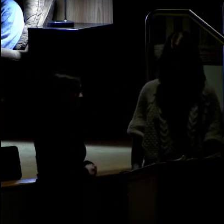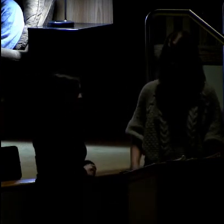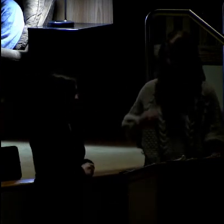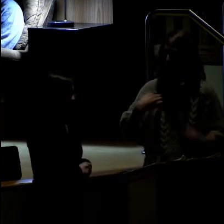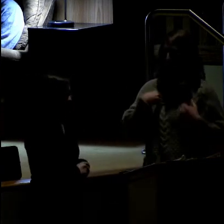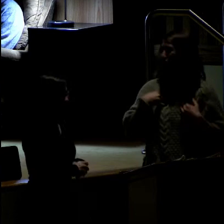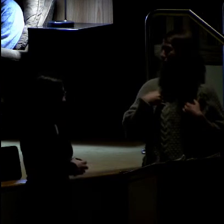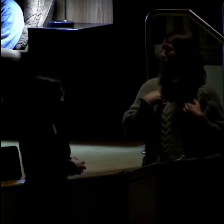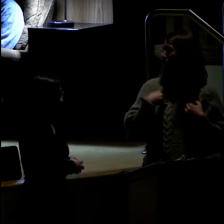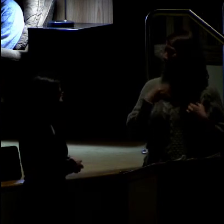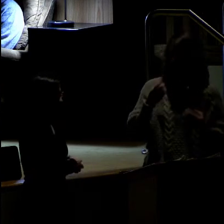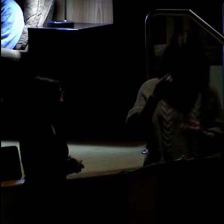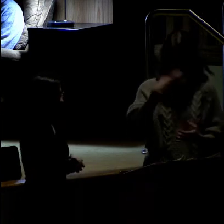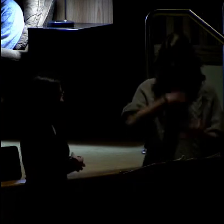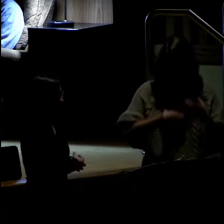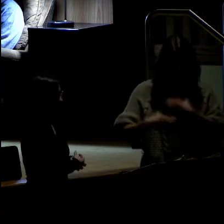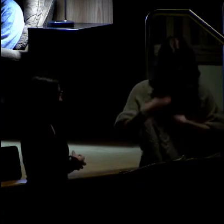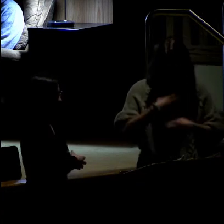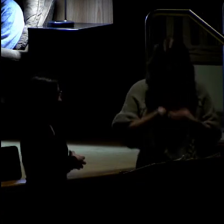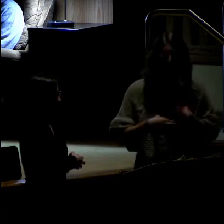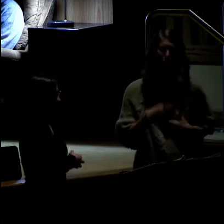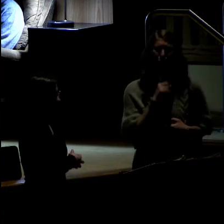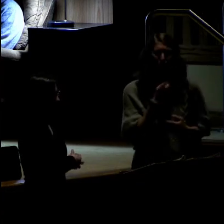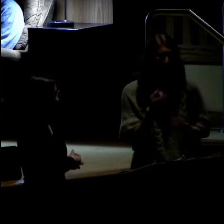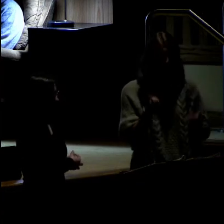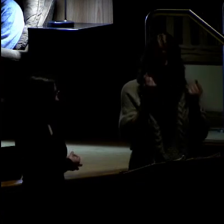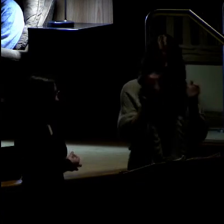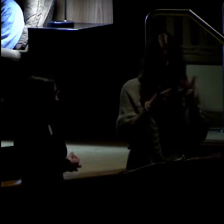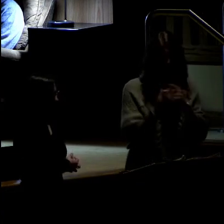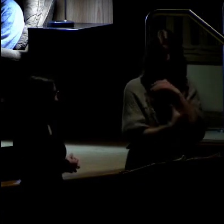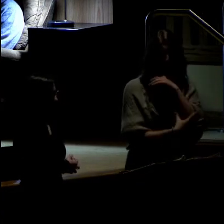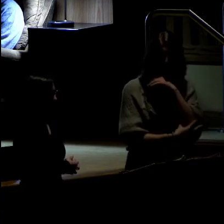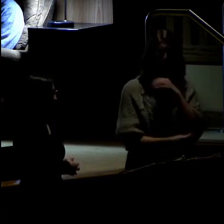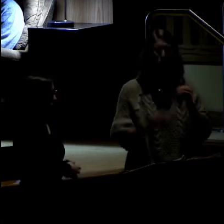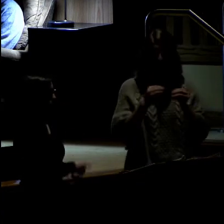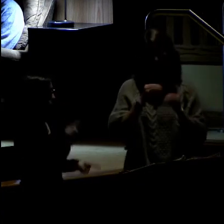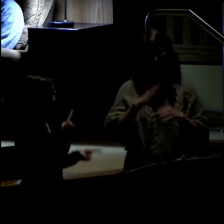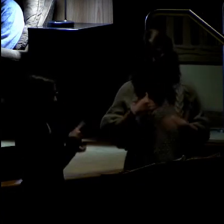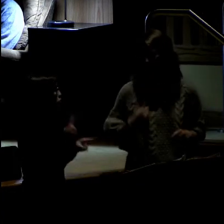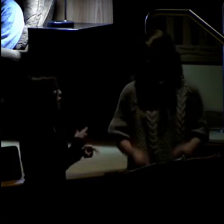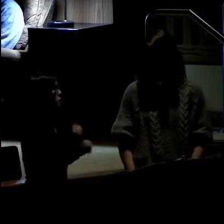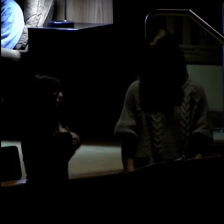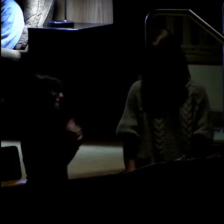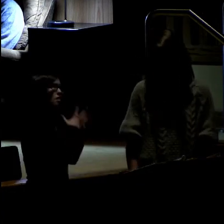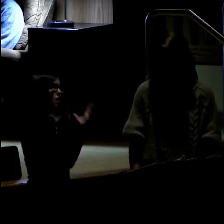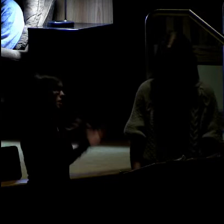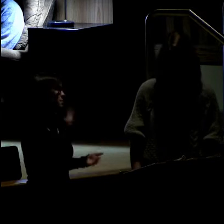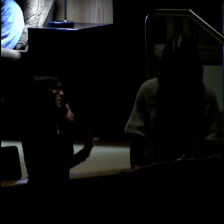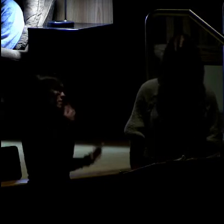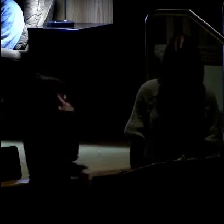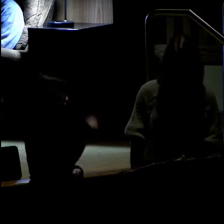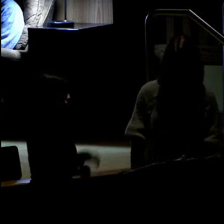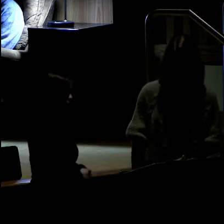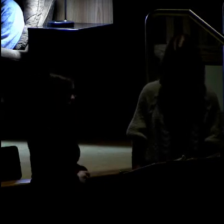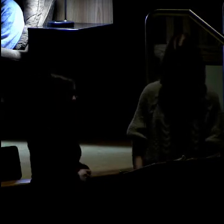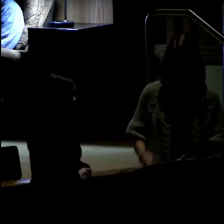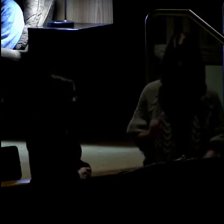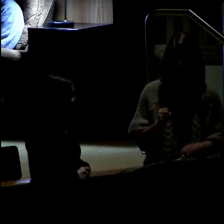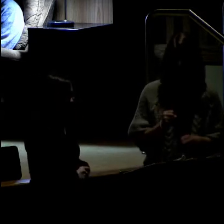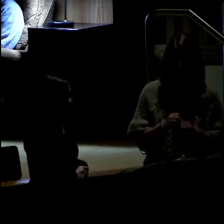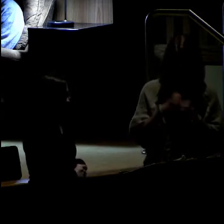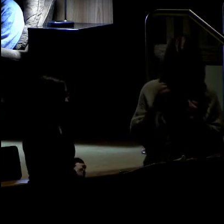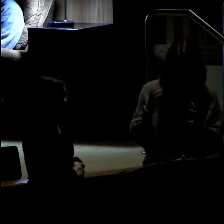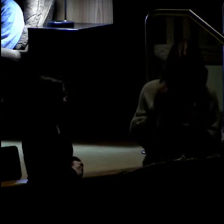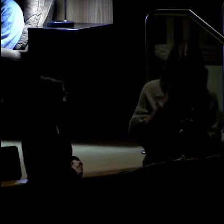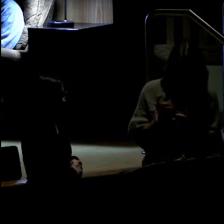such a dummy, complaining all the time. Why, there's lots of people worse off than us. That's right, Sammy, we have much to be thankful for. So, how much are we going to